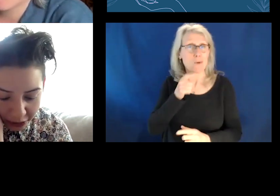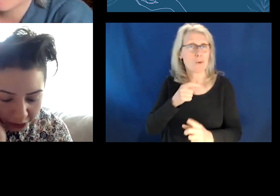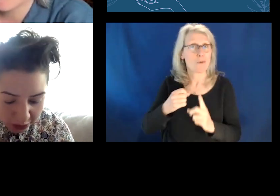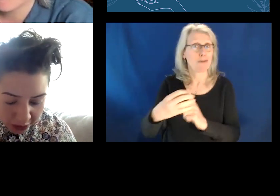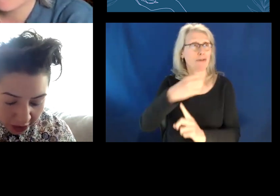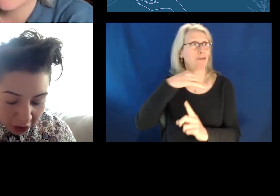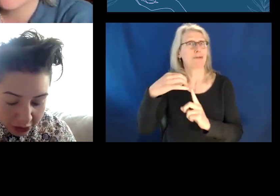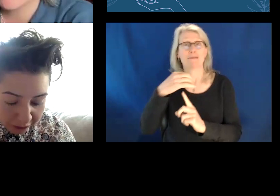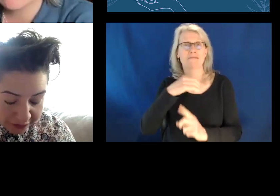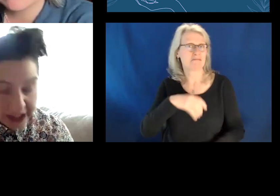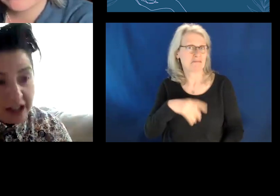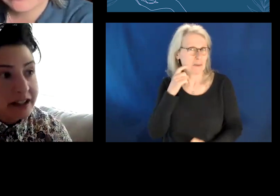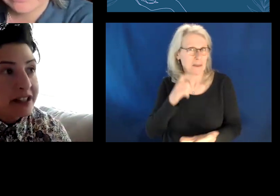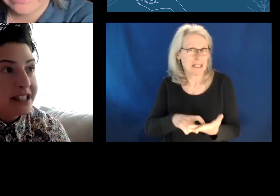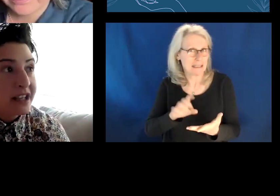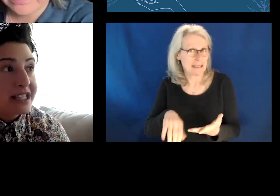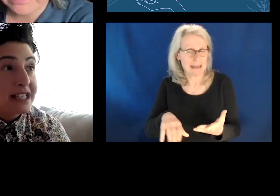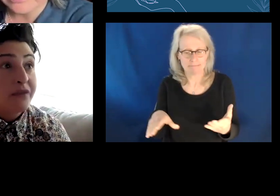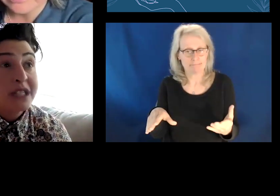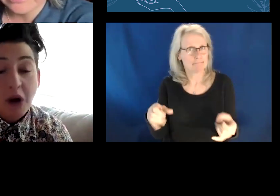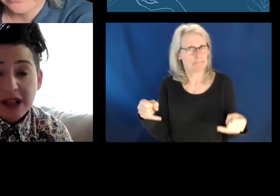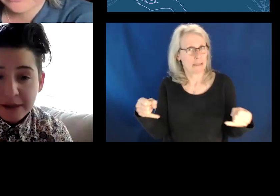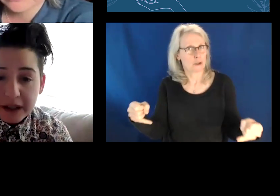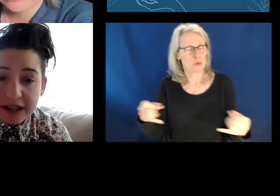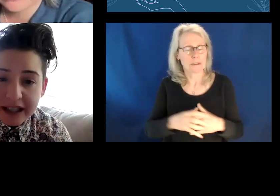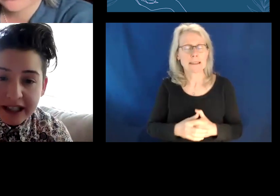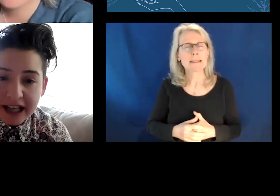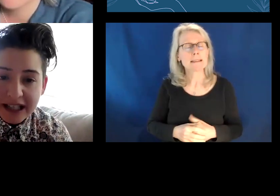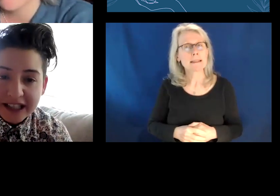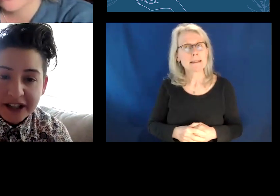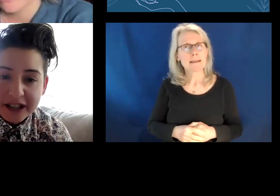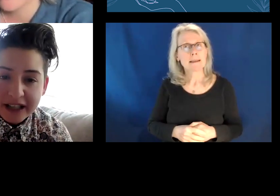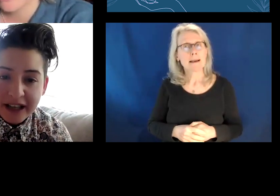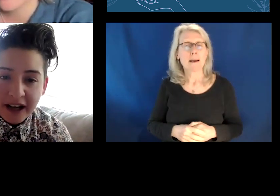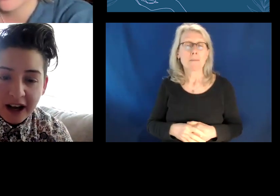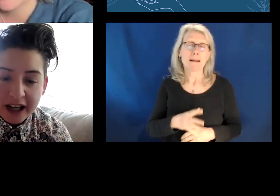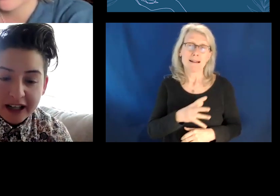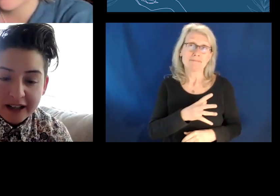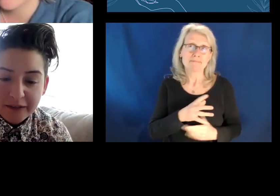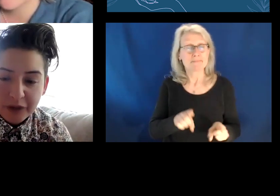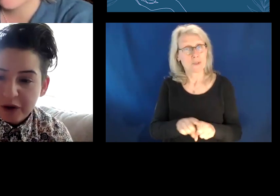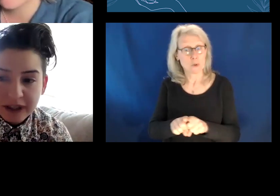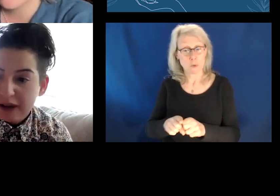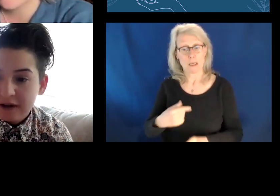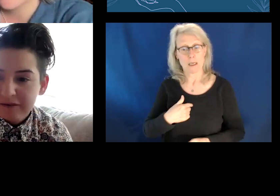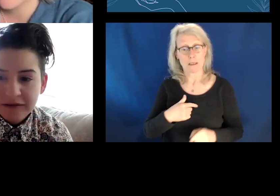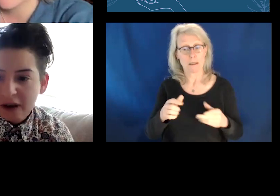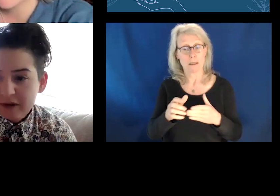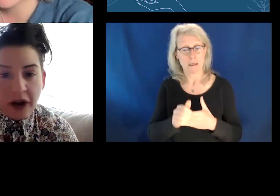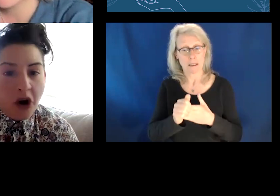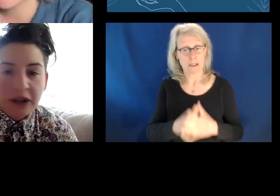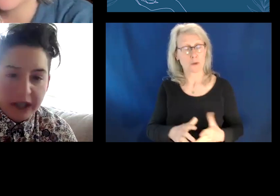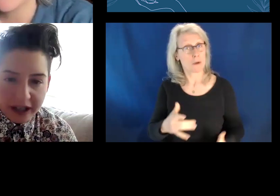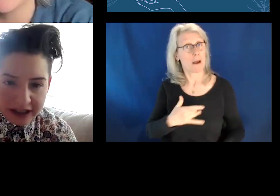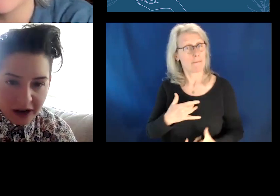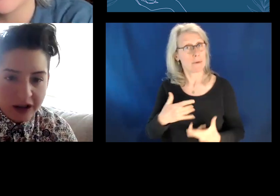So I also feel there's this like sense of responsibility as a leader that I, you know, in